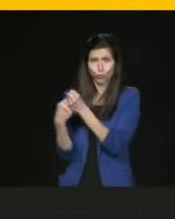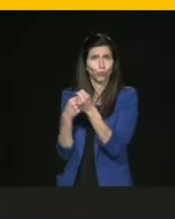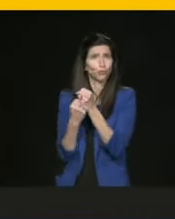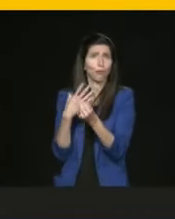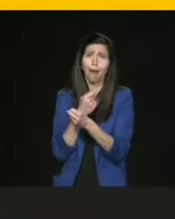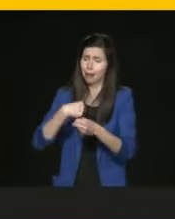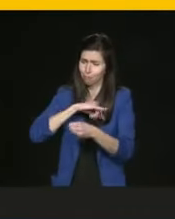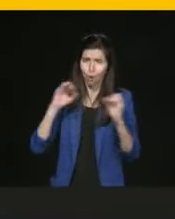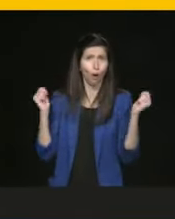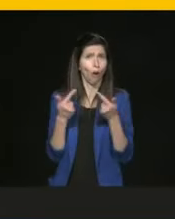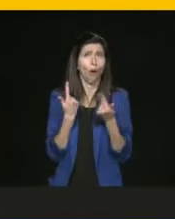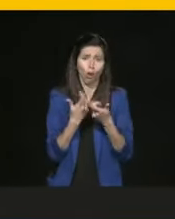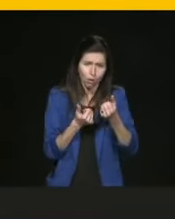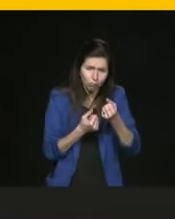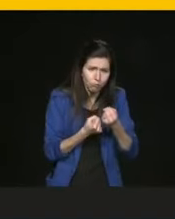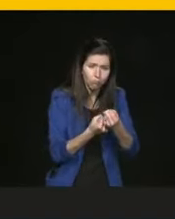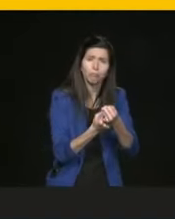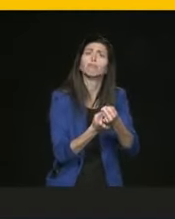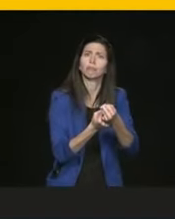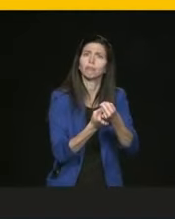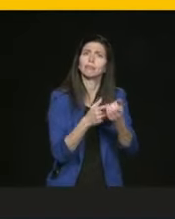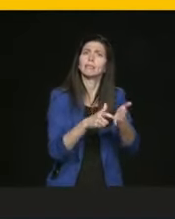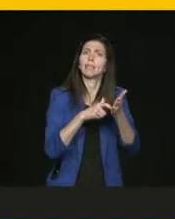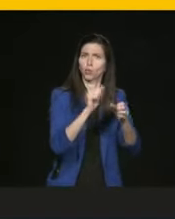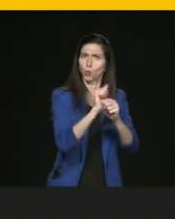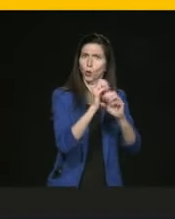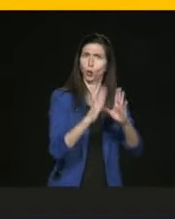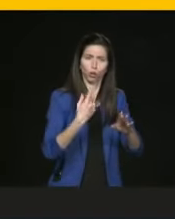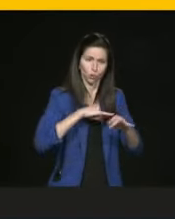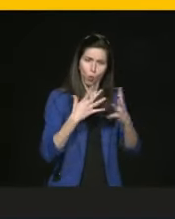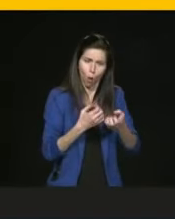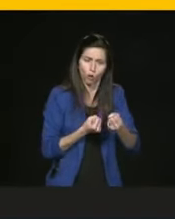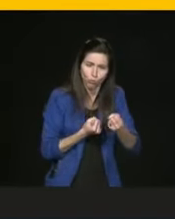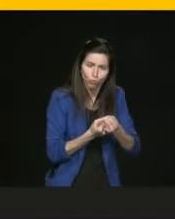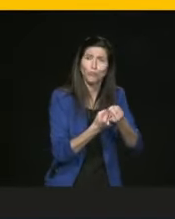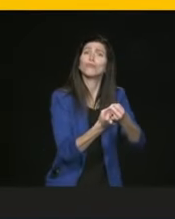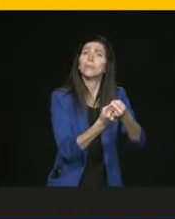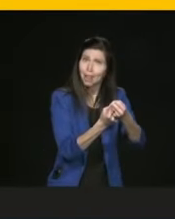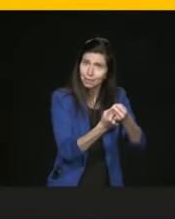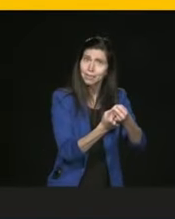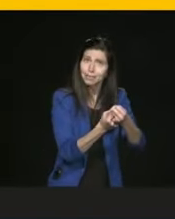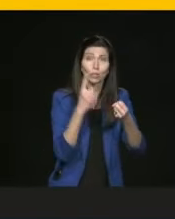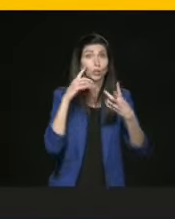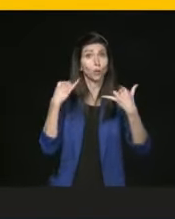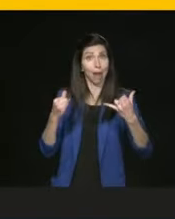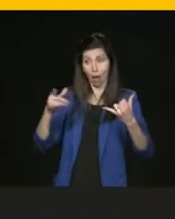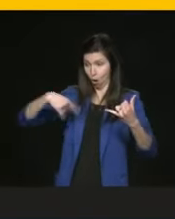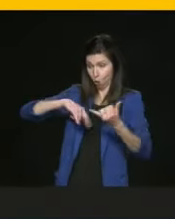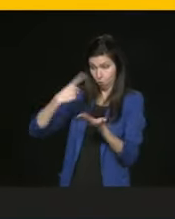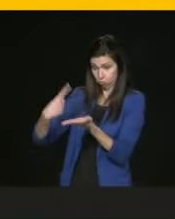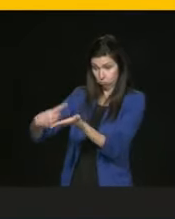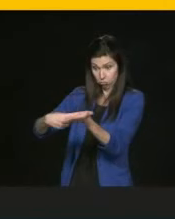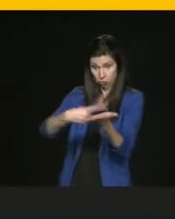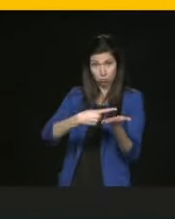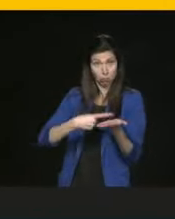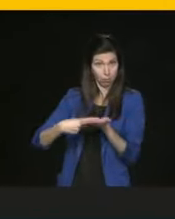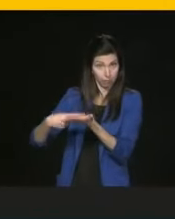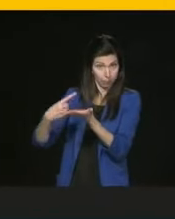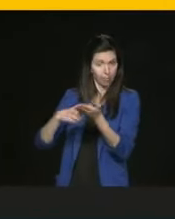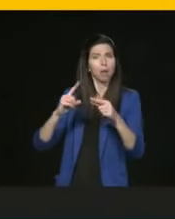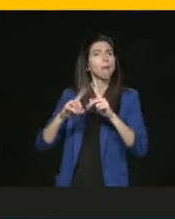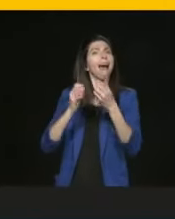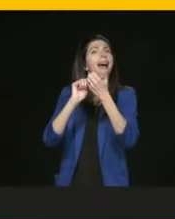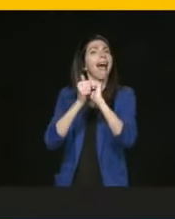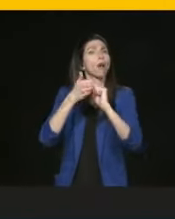are going well. Everyone is on the same wavelength. Now it's a matter of finding the right ways to act, the